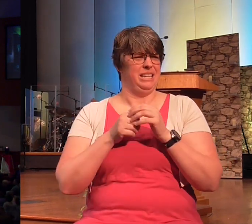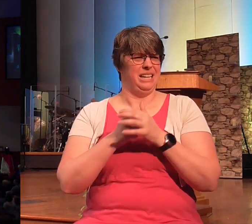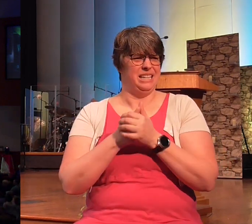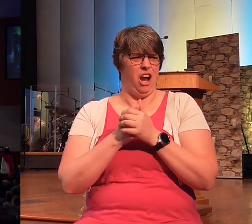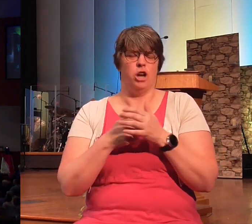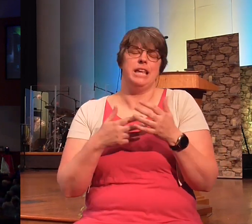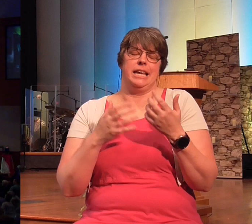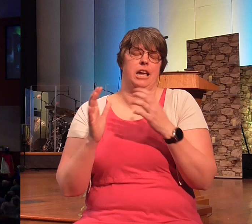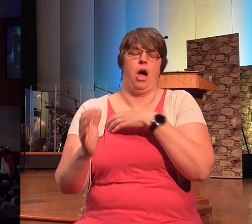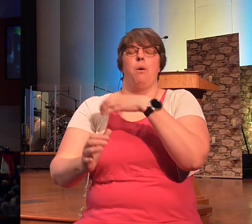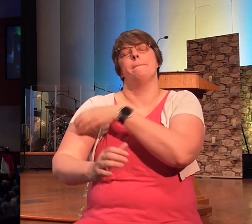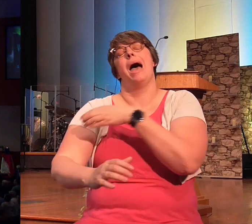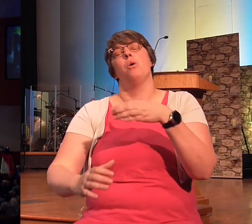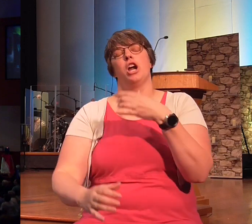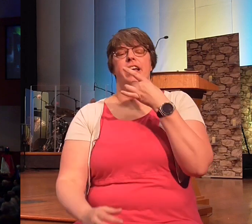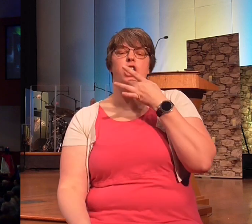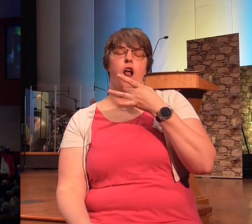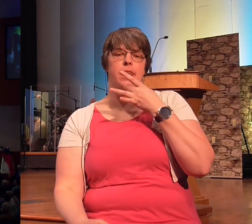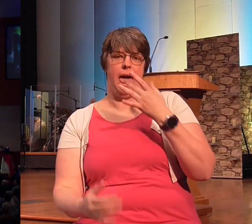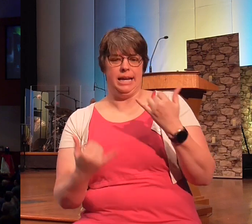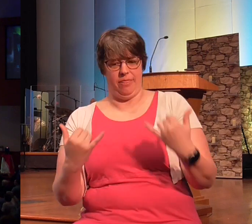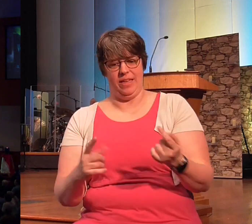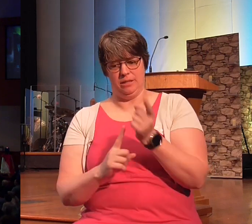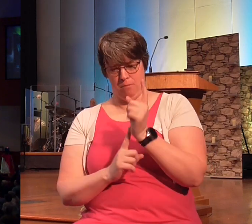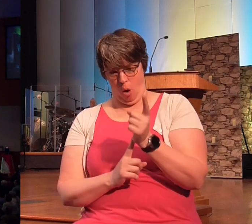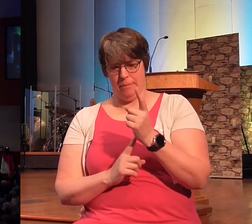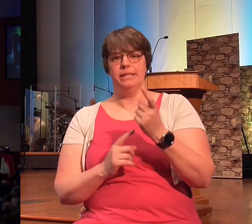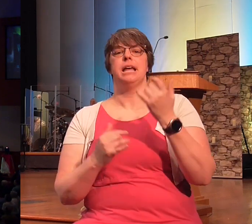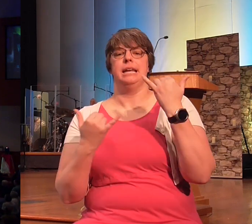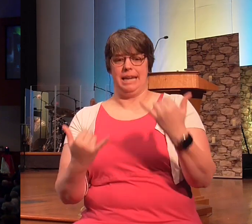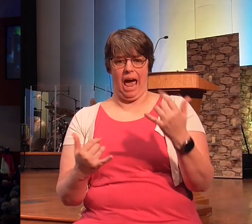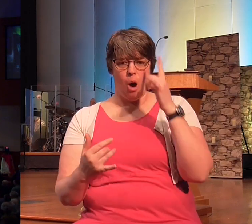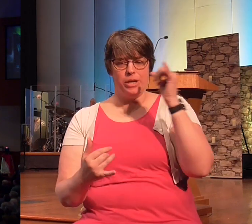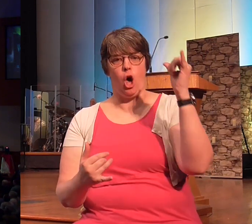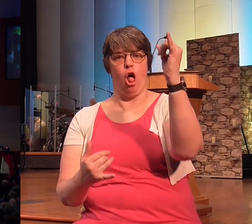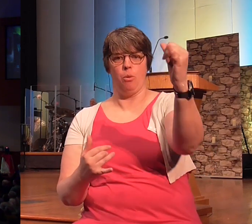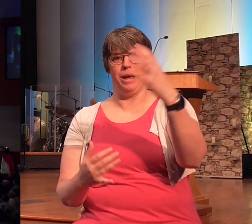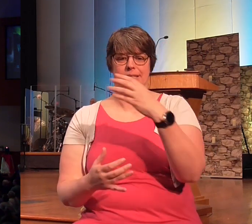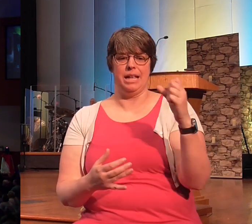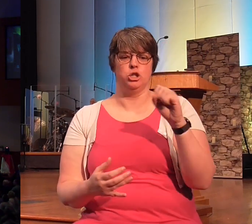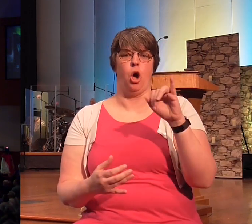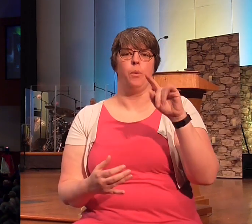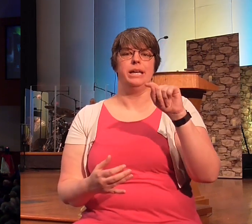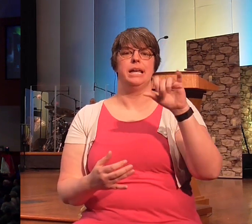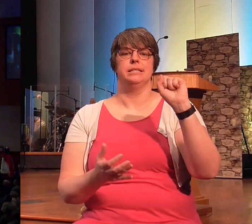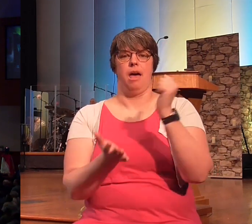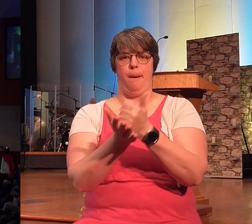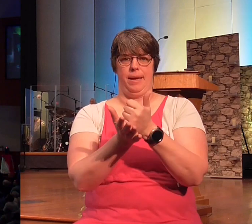and light into the world, this moment and every moment, now and always, and so it is. Amen.